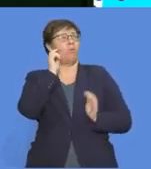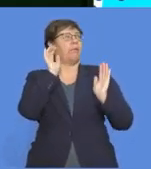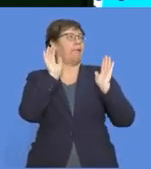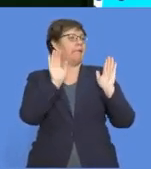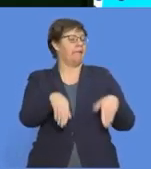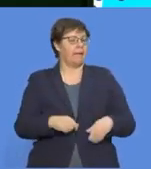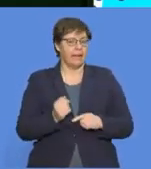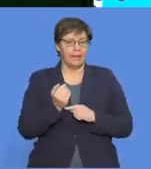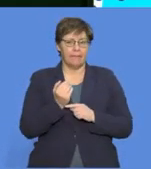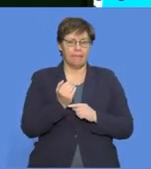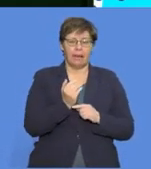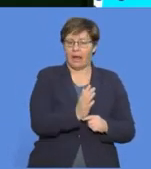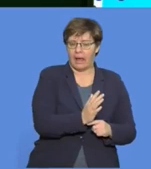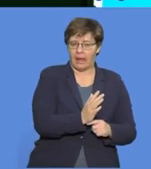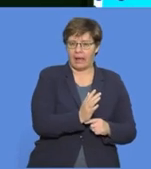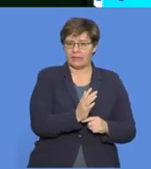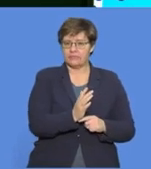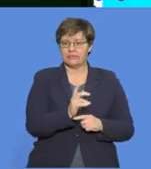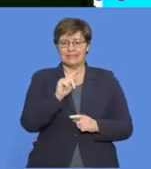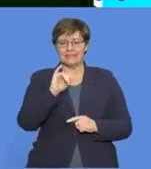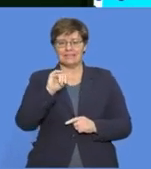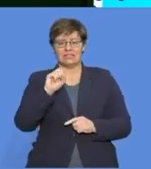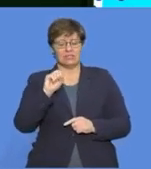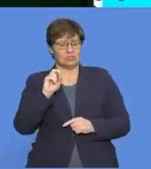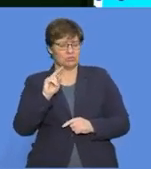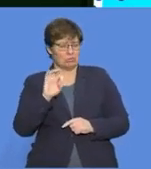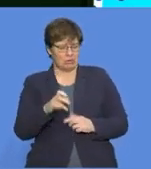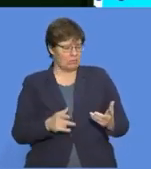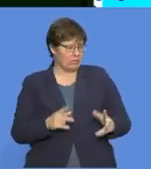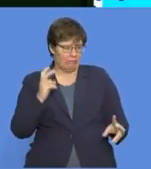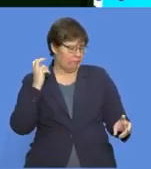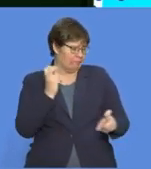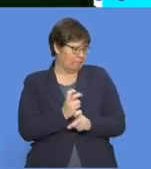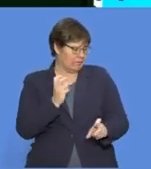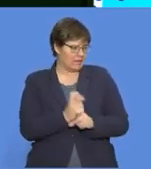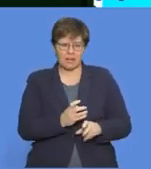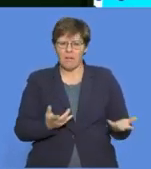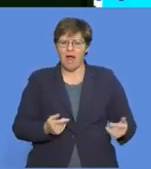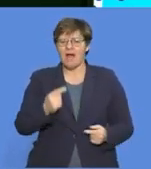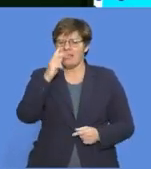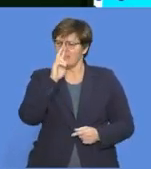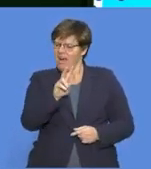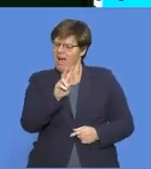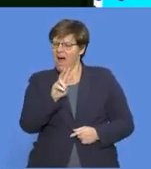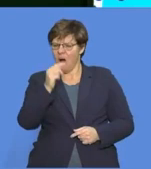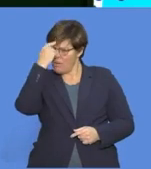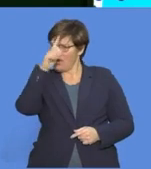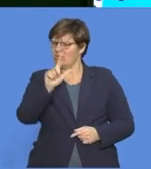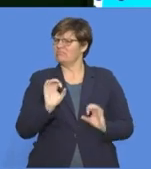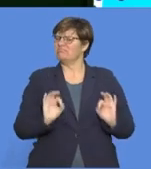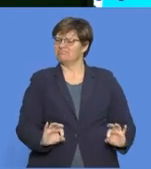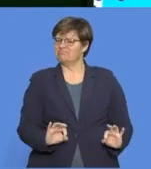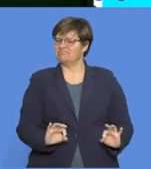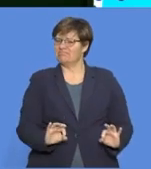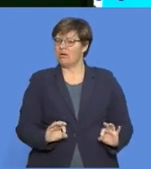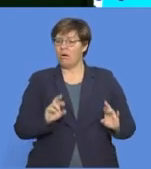quite boring and difficult to learn. But it's actually all quite logical, and hopefully by the